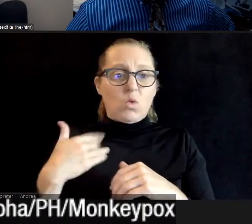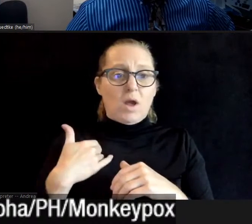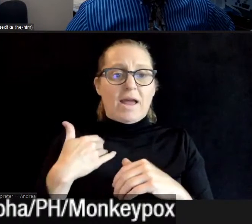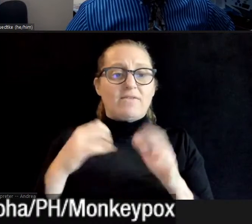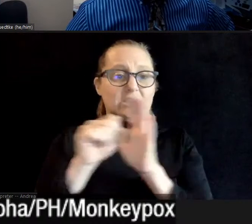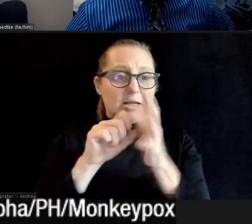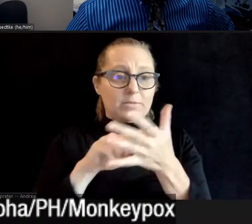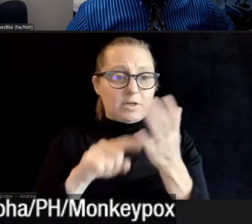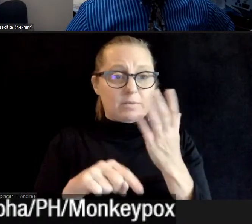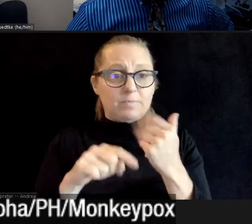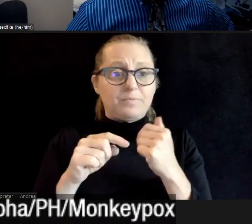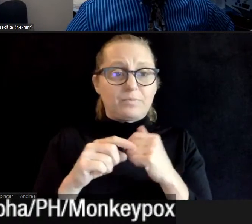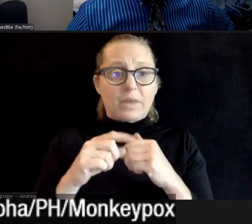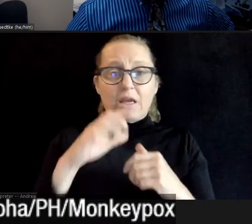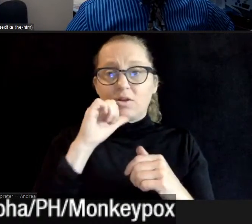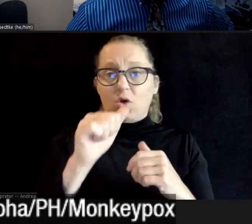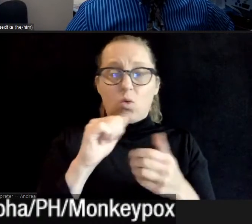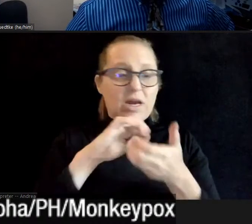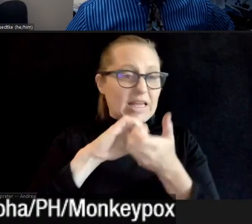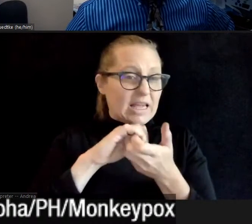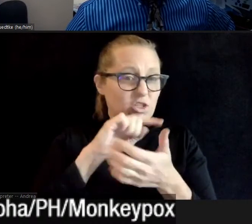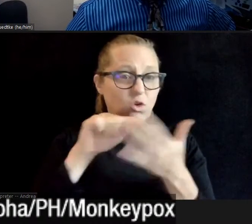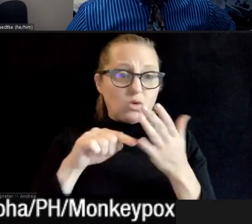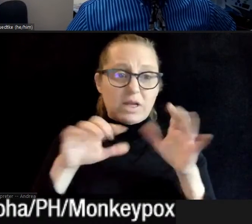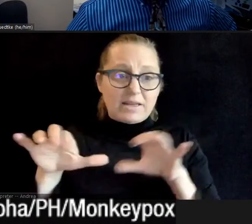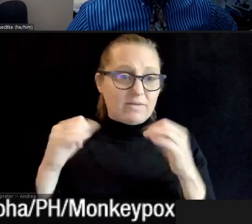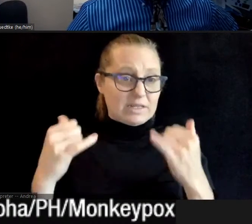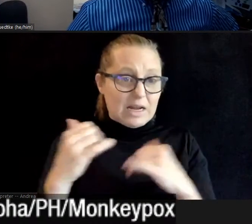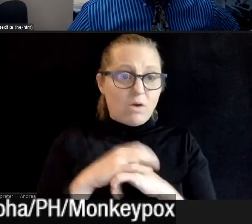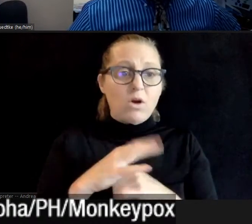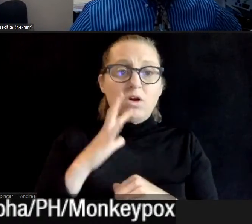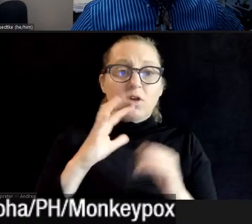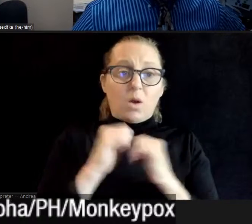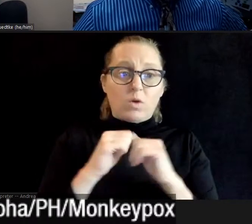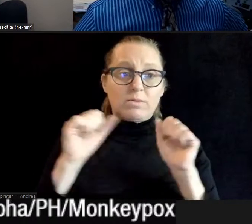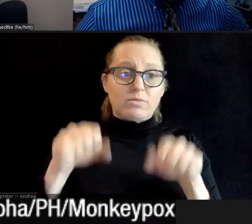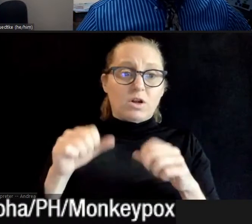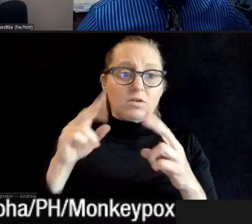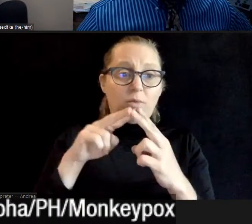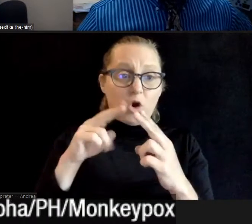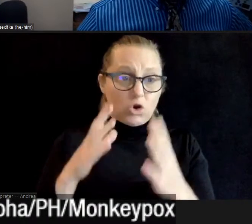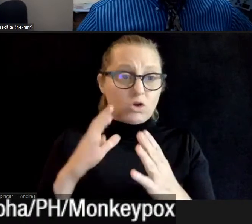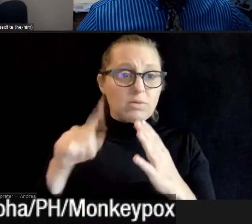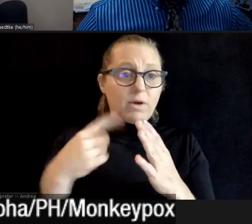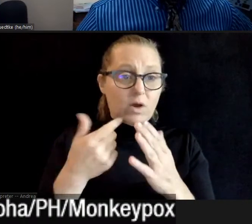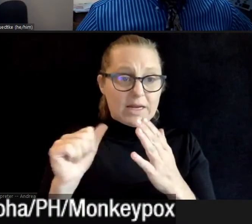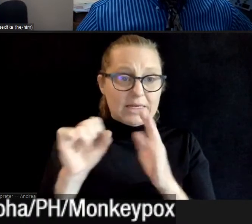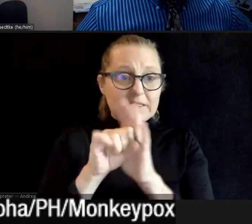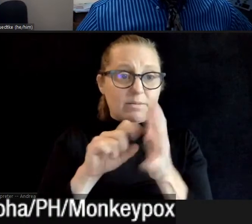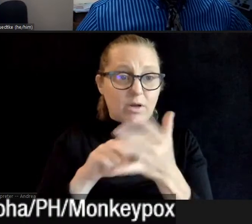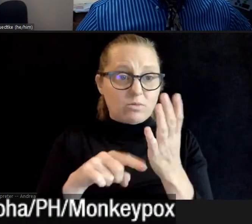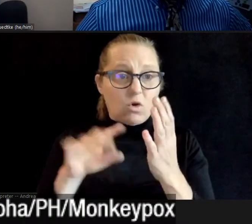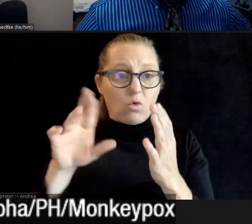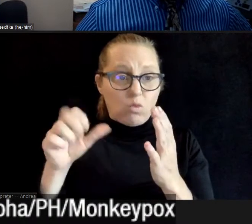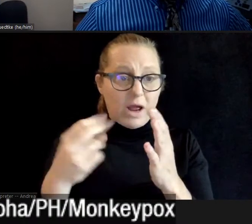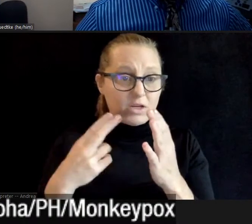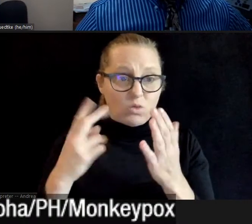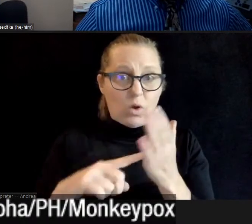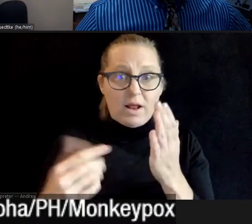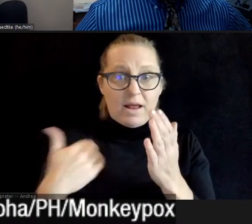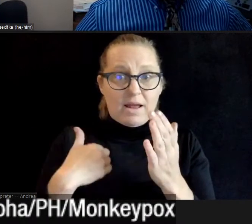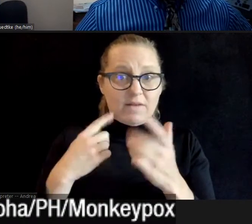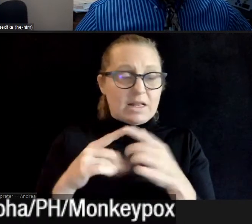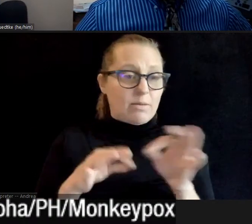symptoms, don't engage in those activities right now. Talk to potential partners about any symptoms or rashes they may have, and